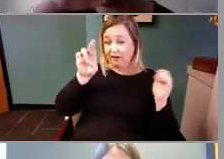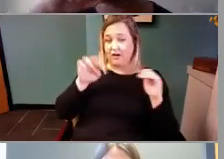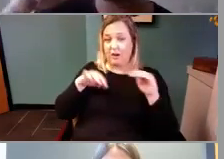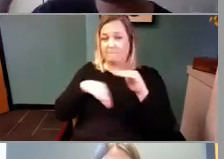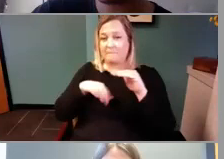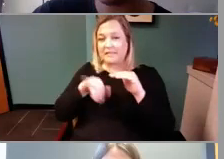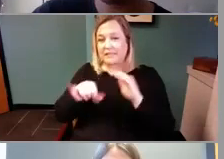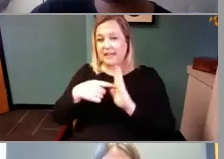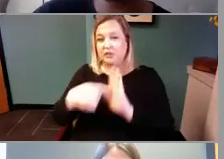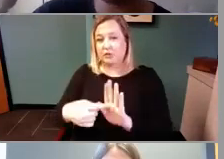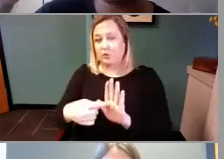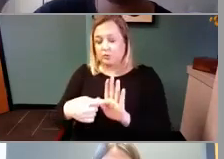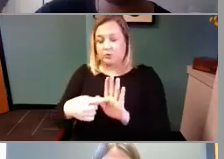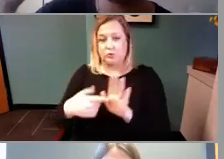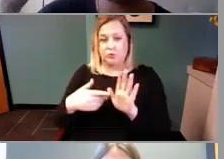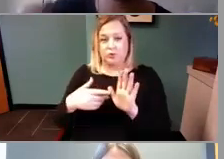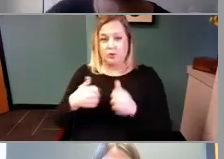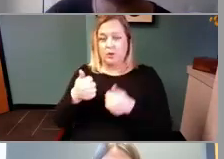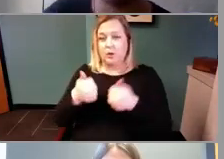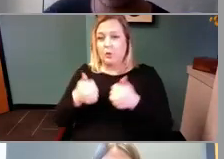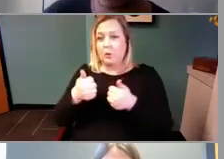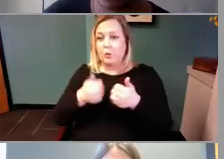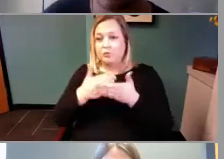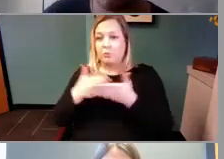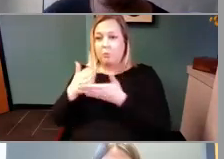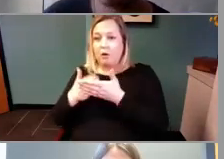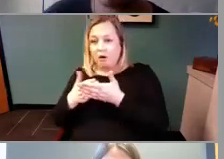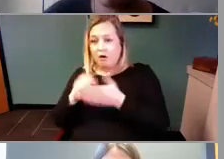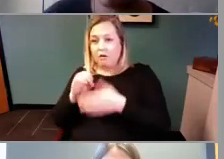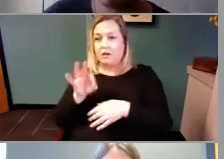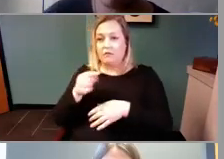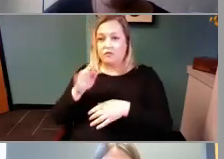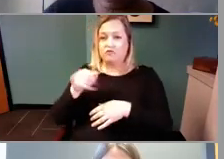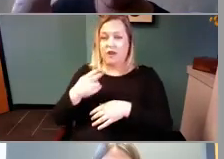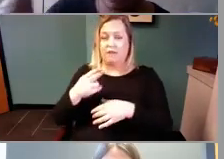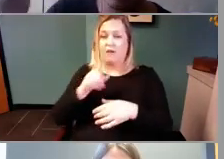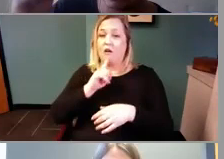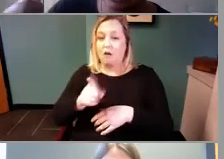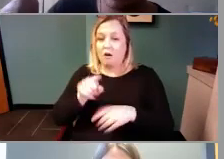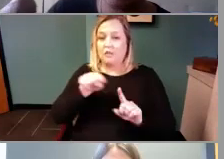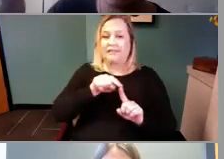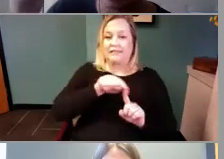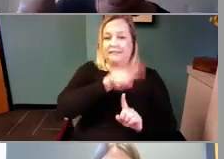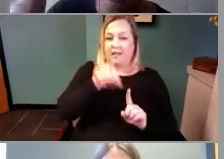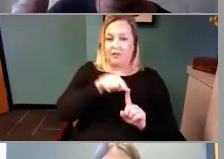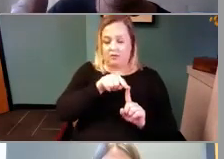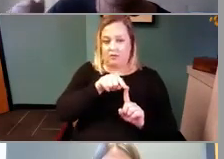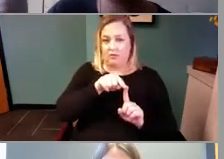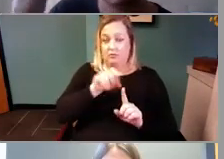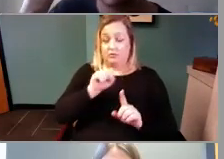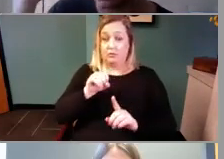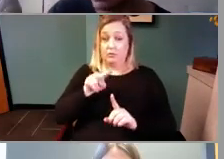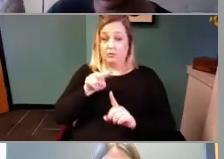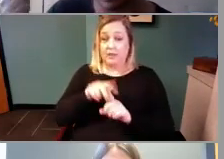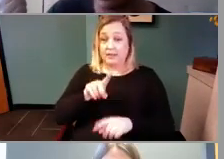you which parts of your graph are cyclic or not. So applying DFS on your cyclic